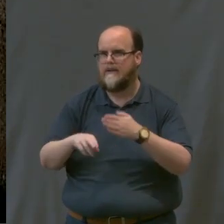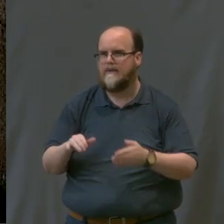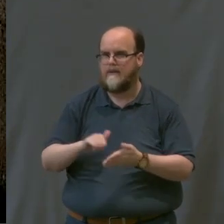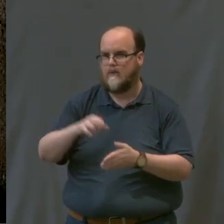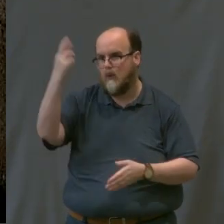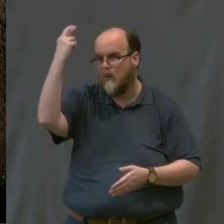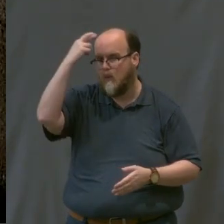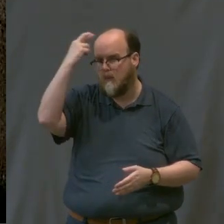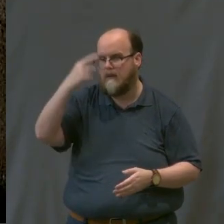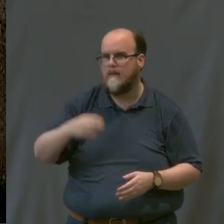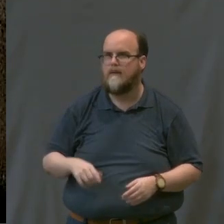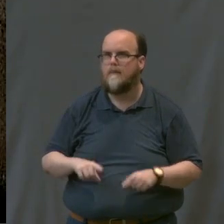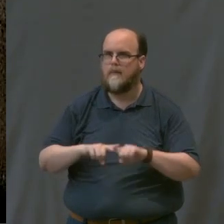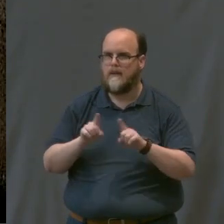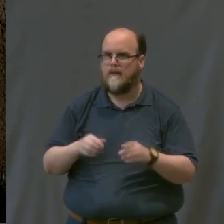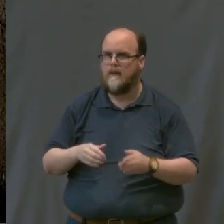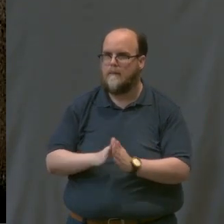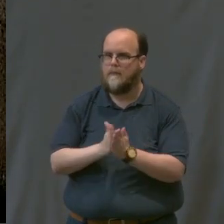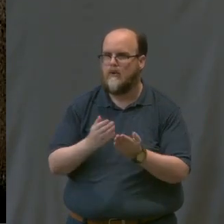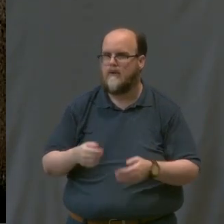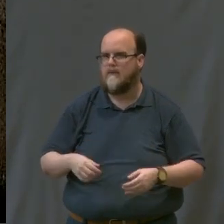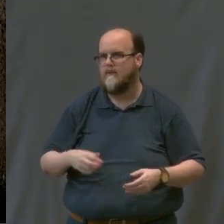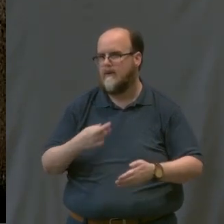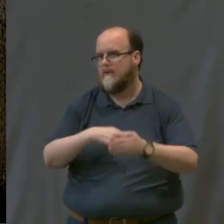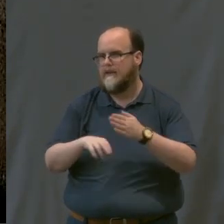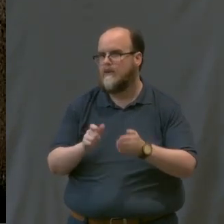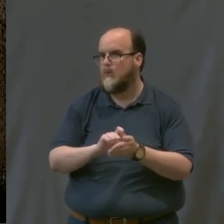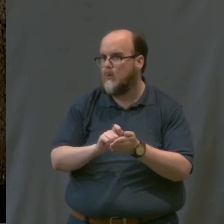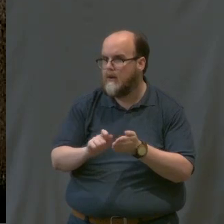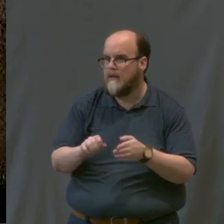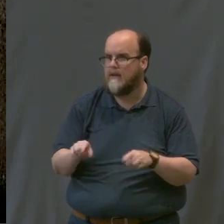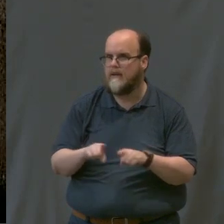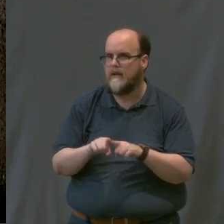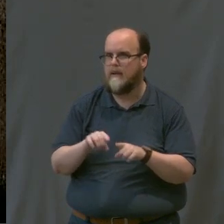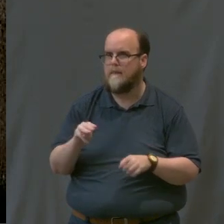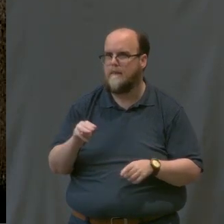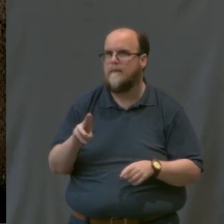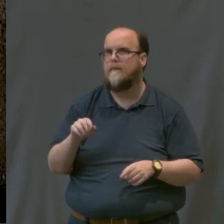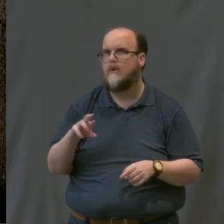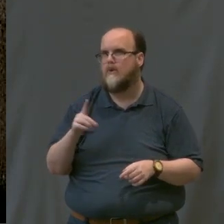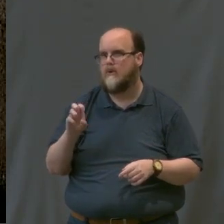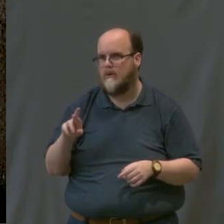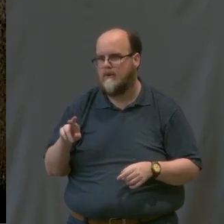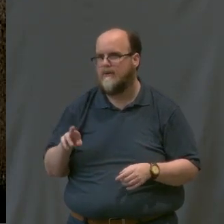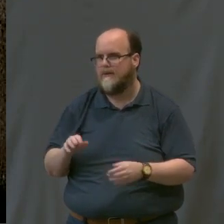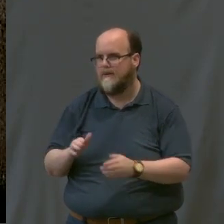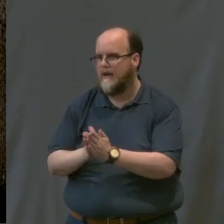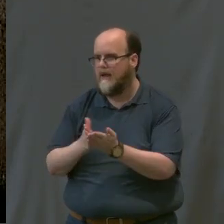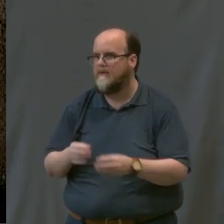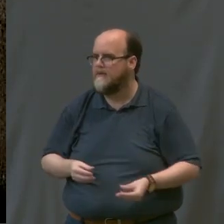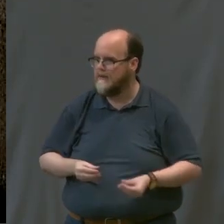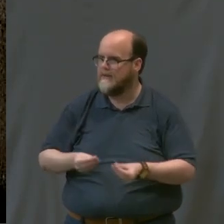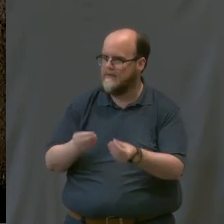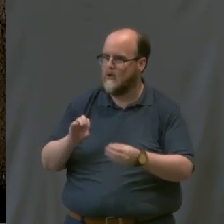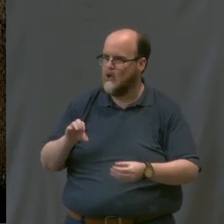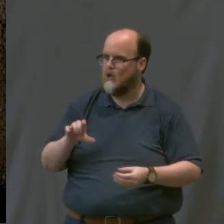Rome. But the book of Revelation is written like a murder novel. It's going to give you clues